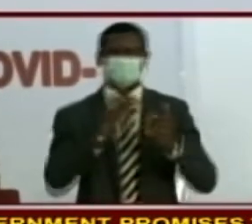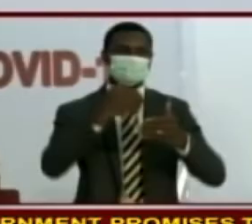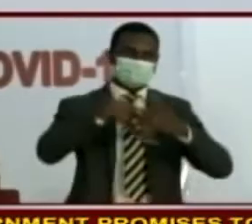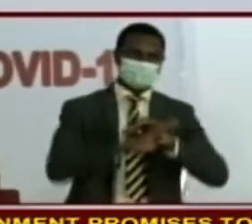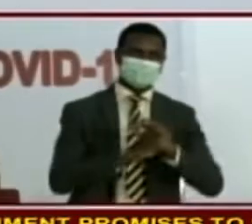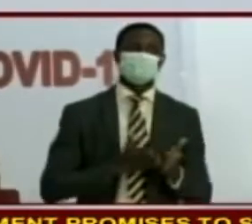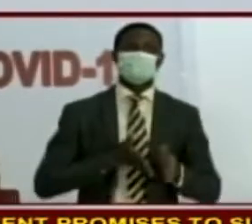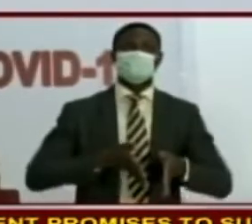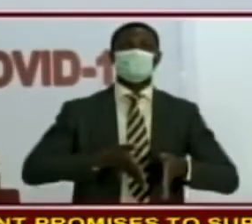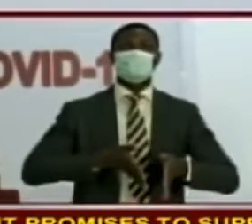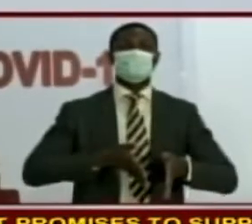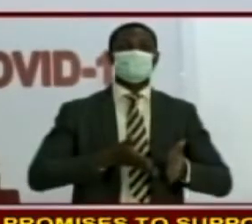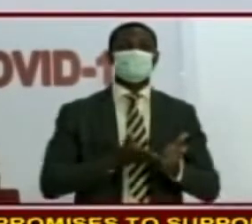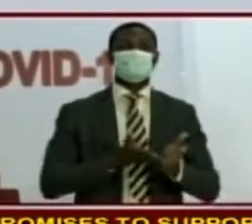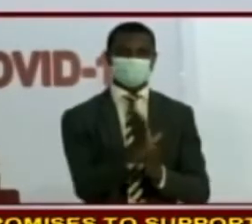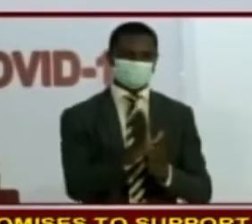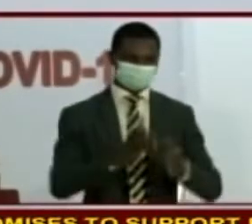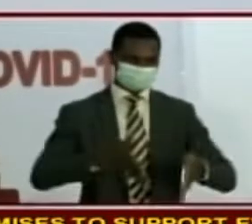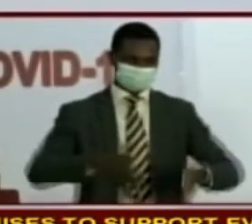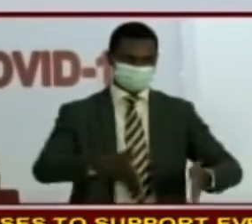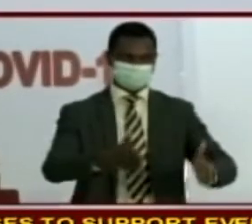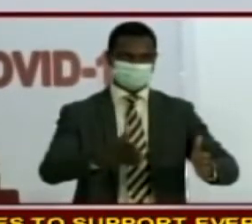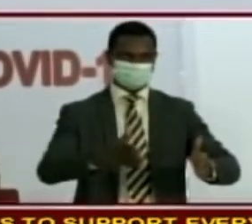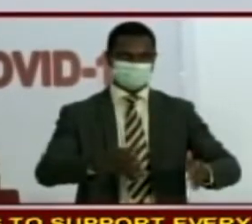about 100 or so